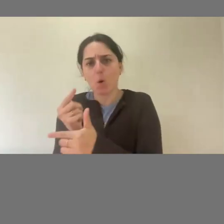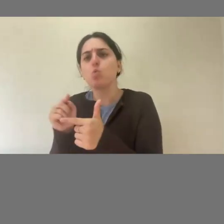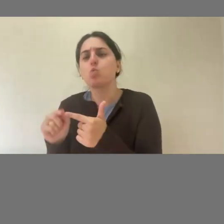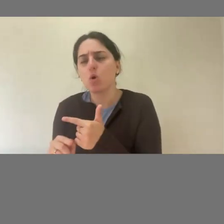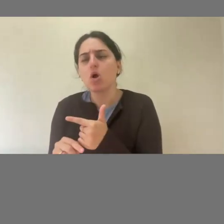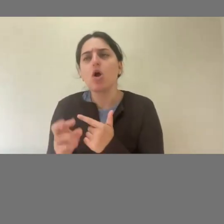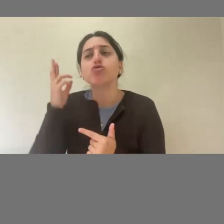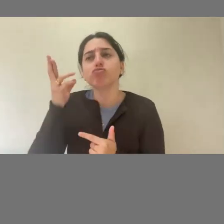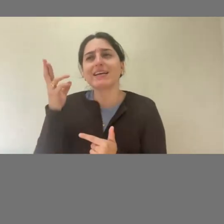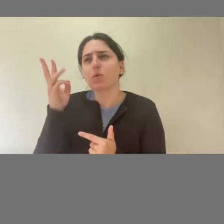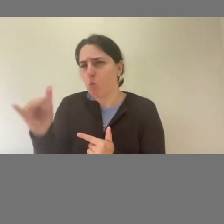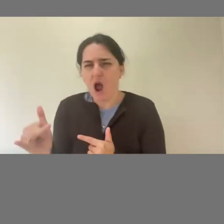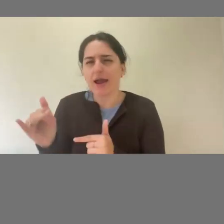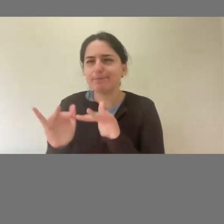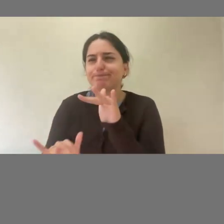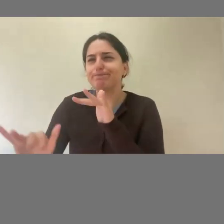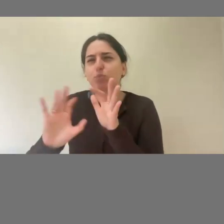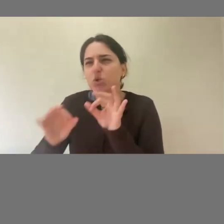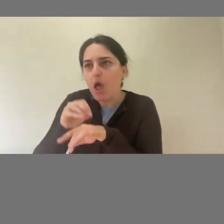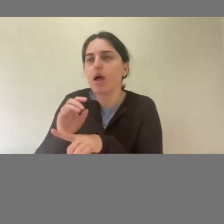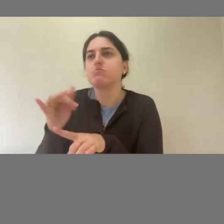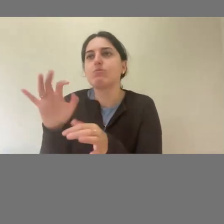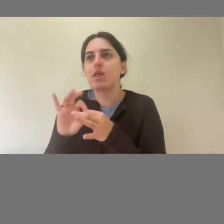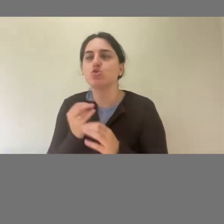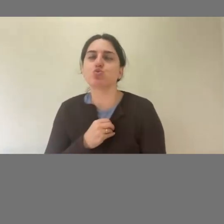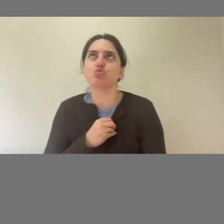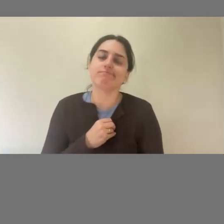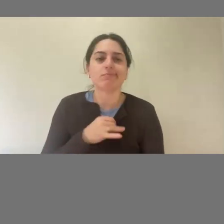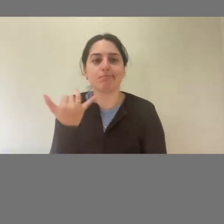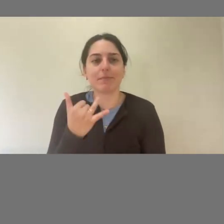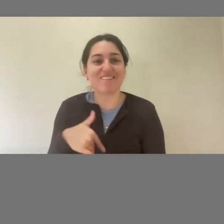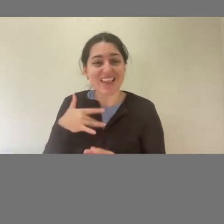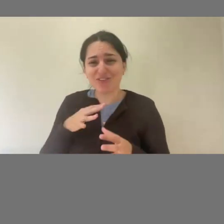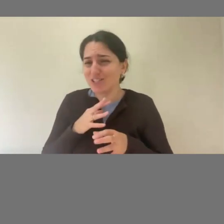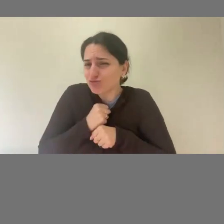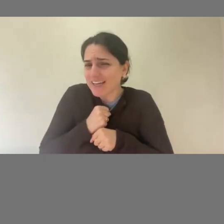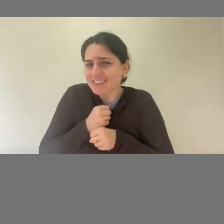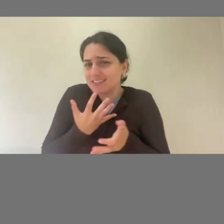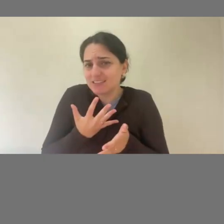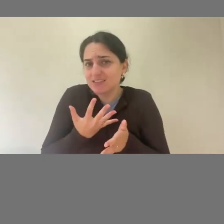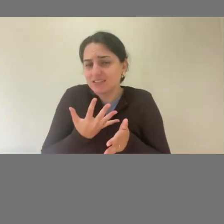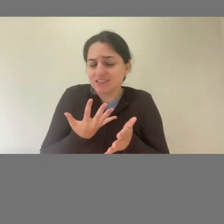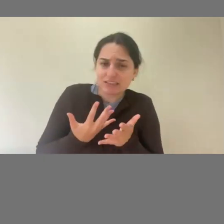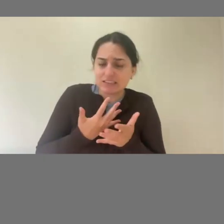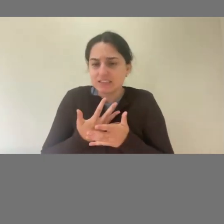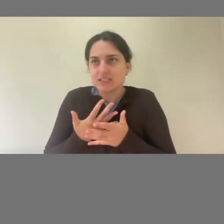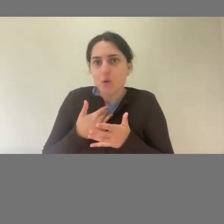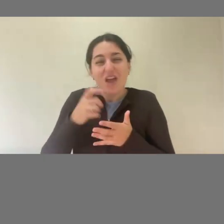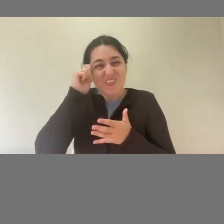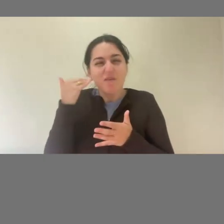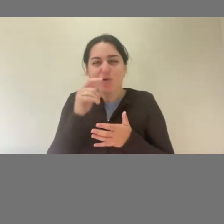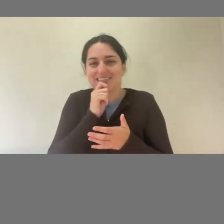the reasons underpinning that might relate to, I suppose, maybe the stress of as we suggested earlier